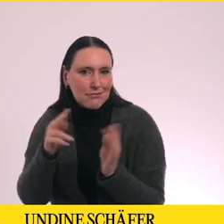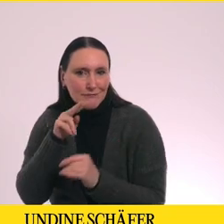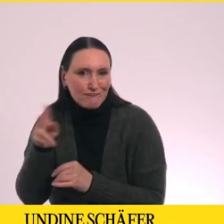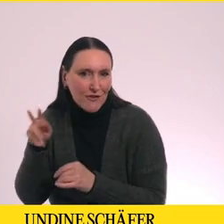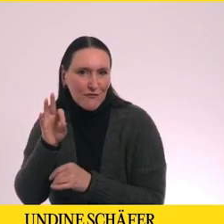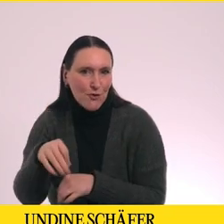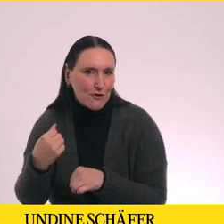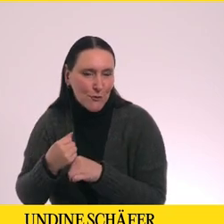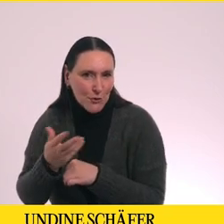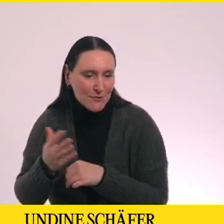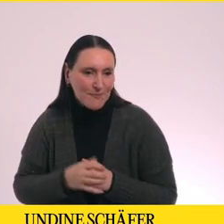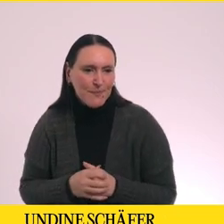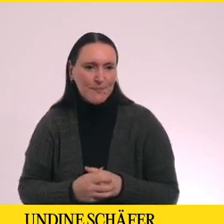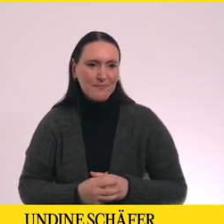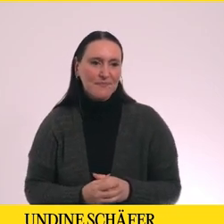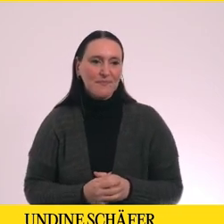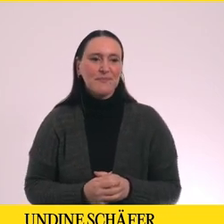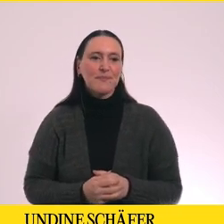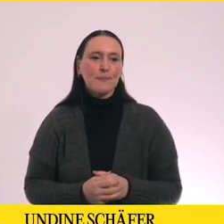Yeah, I mean, I think